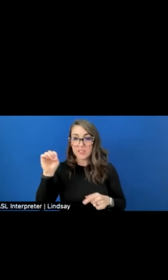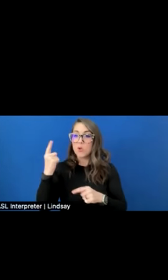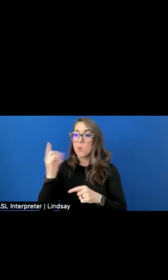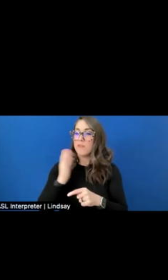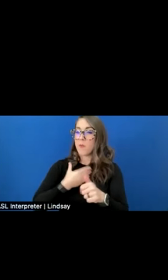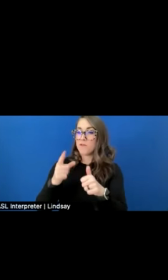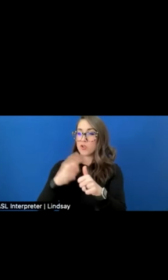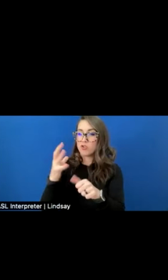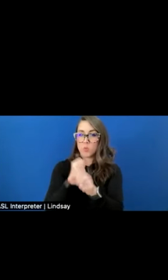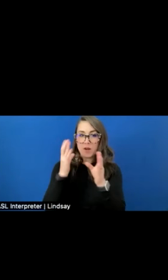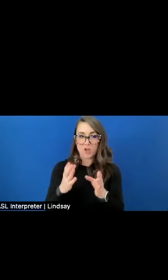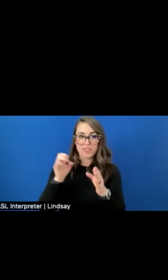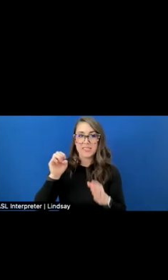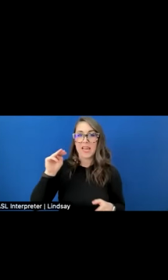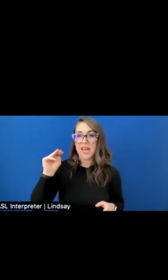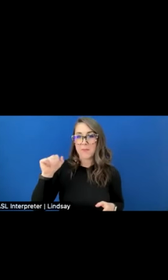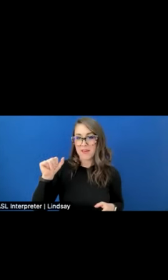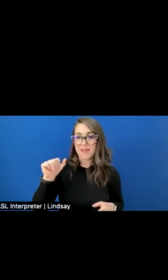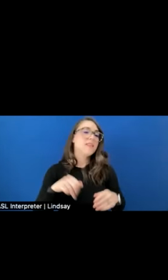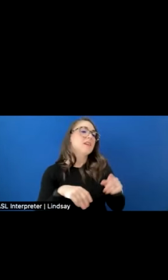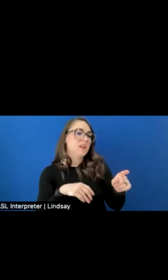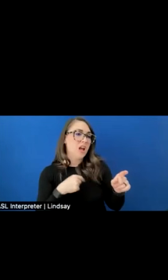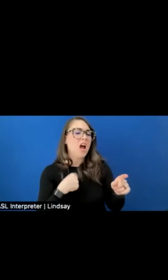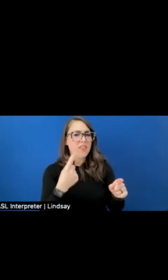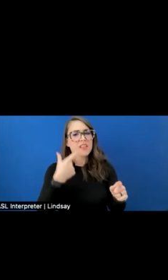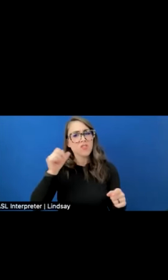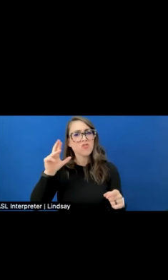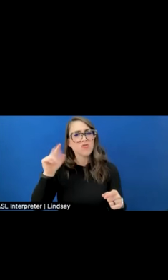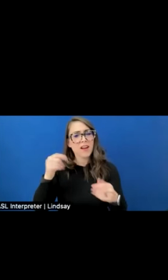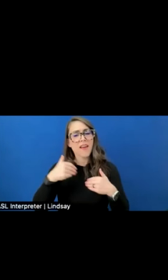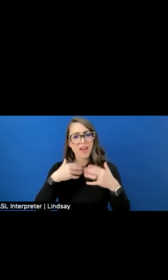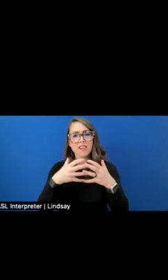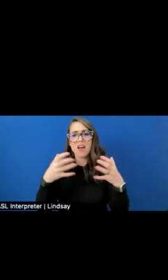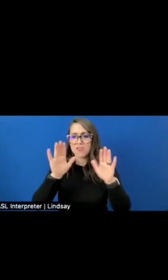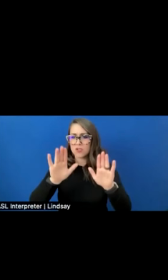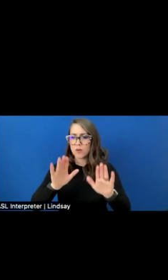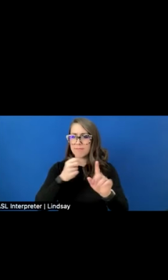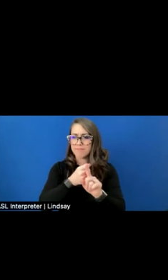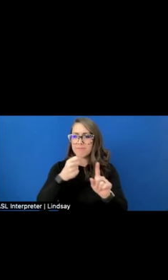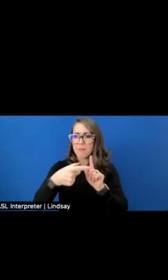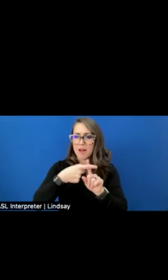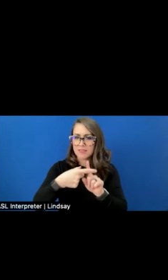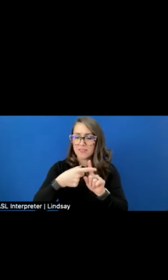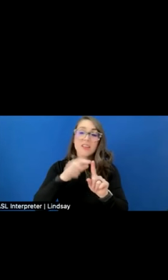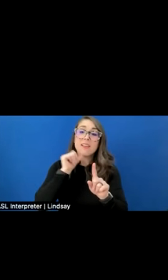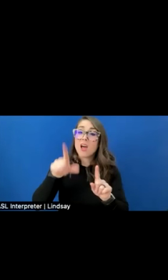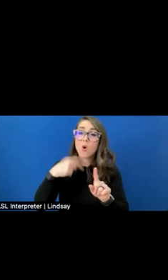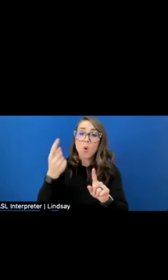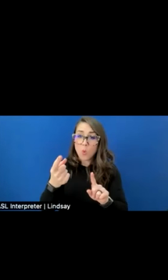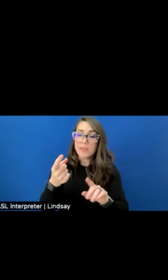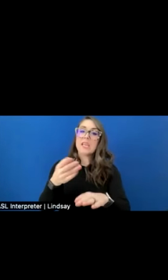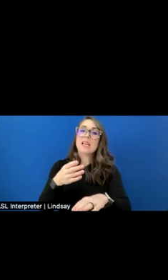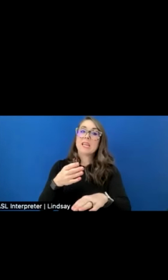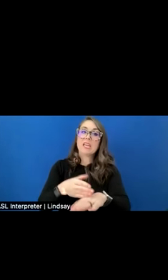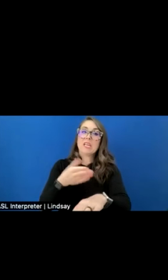Happy to say that the grant really had a great positive impact, not only in terms of the immediate effect on increasing our patients' confidence and knowledge around